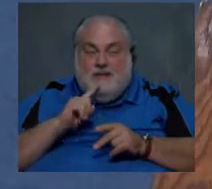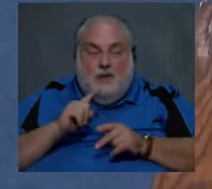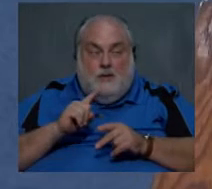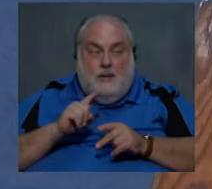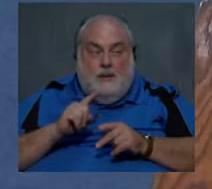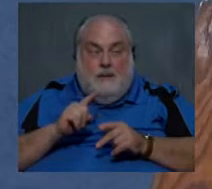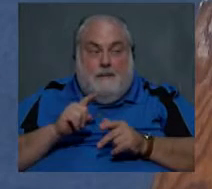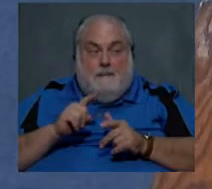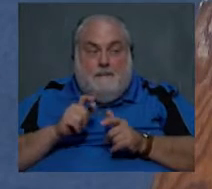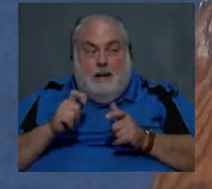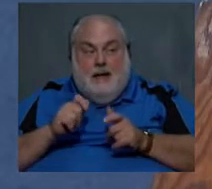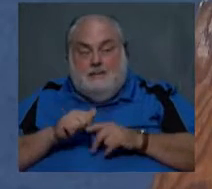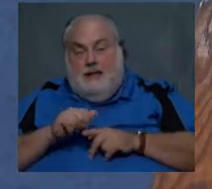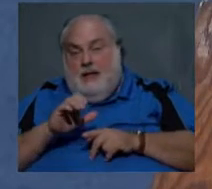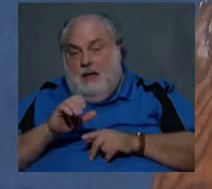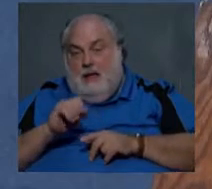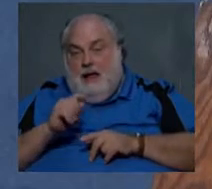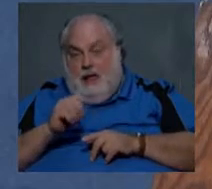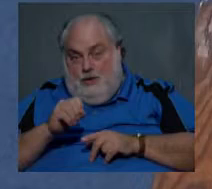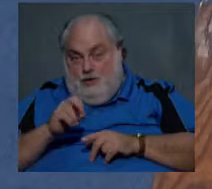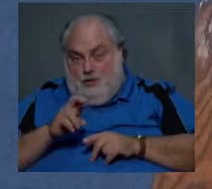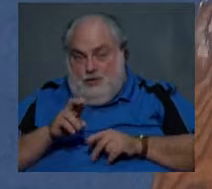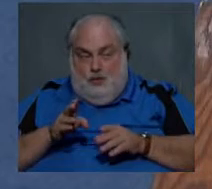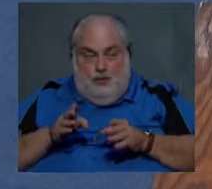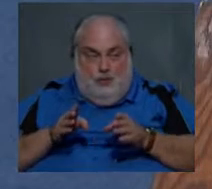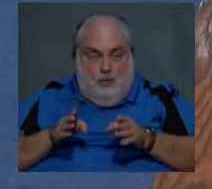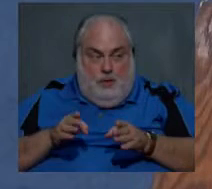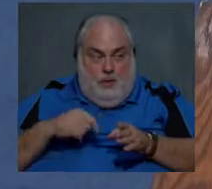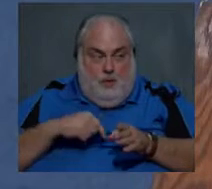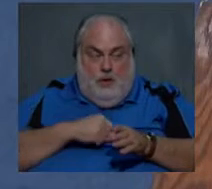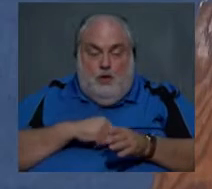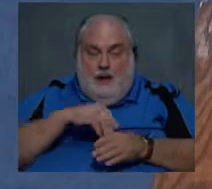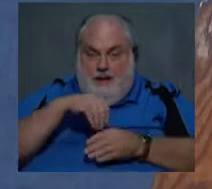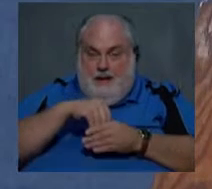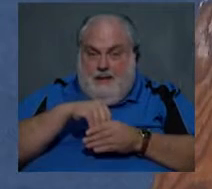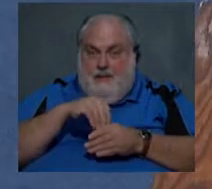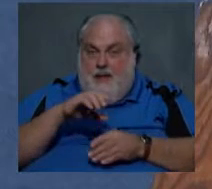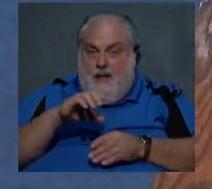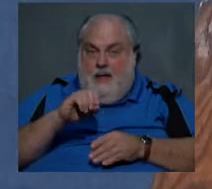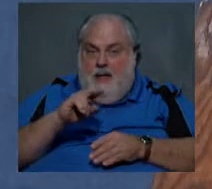a collector street. We are in the county.